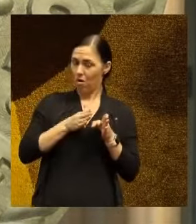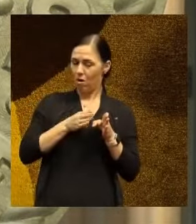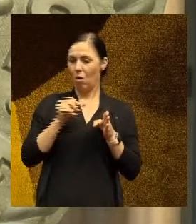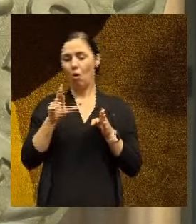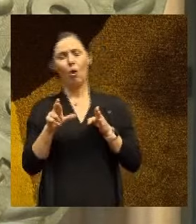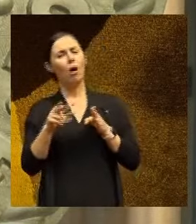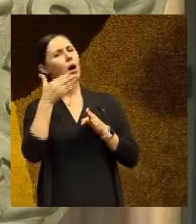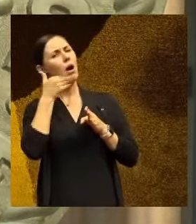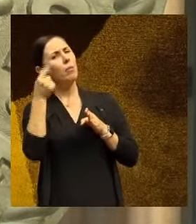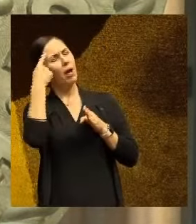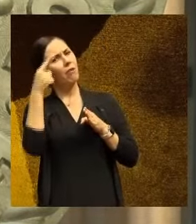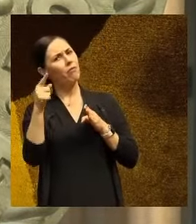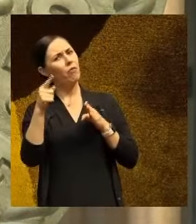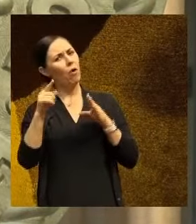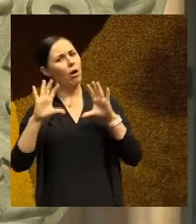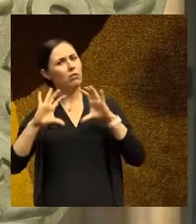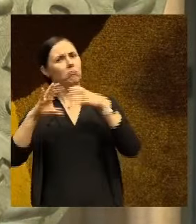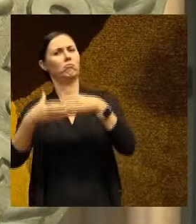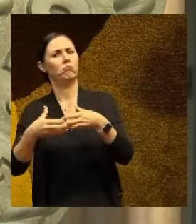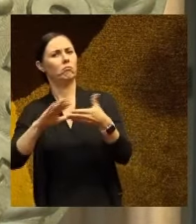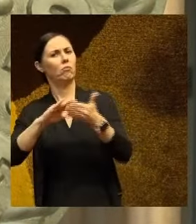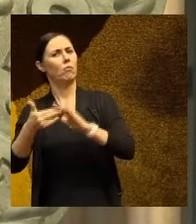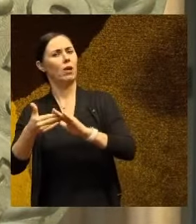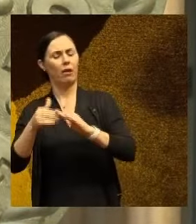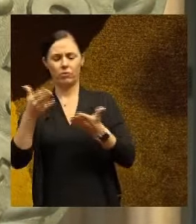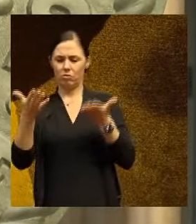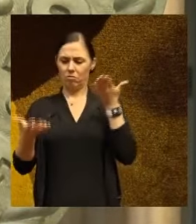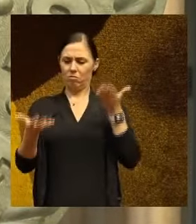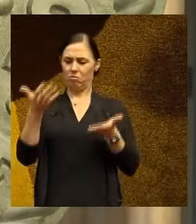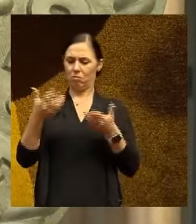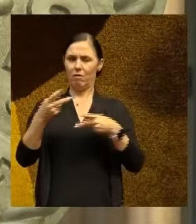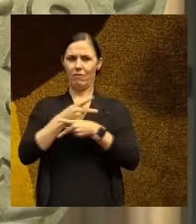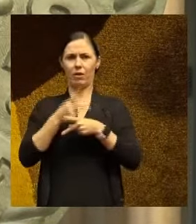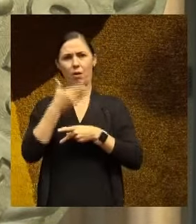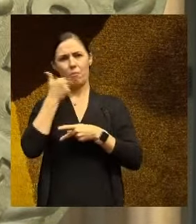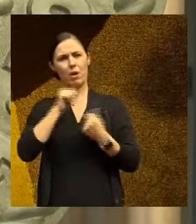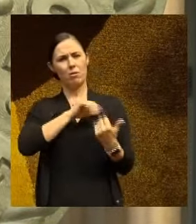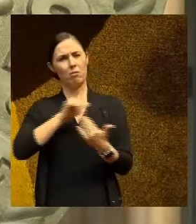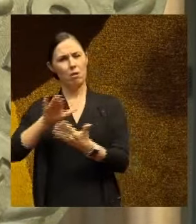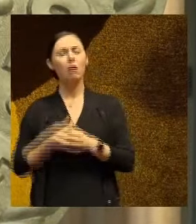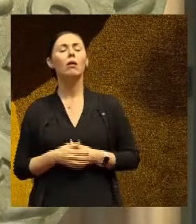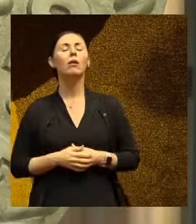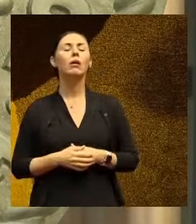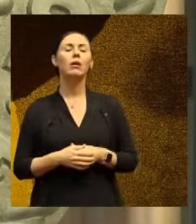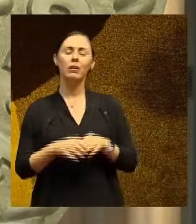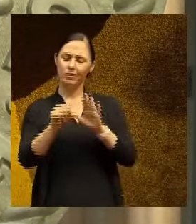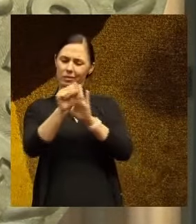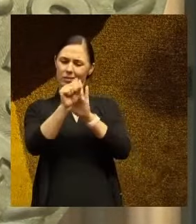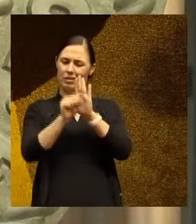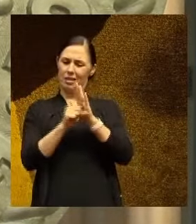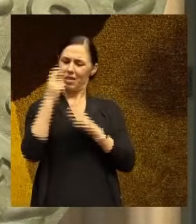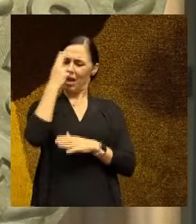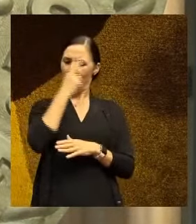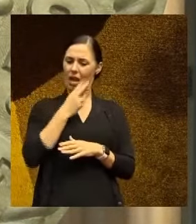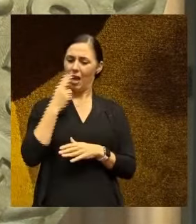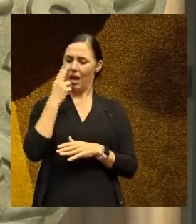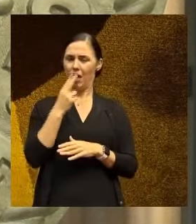us as a community. As a state, we've never been one to take the easy